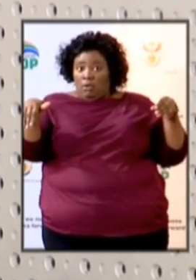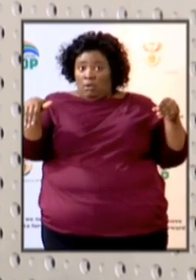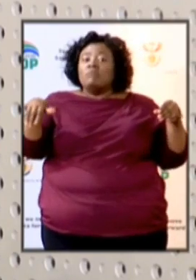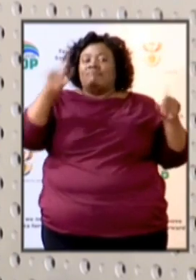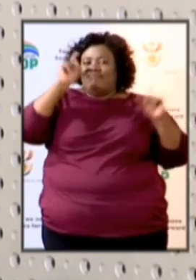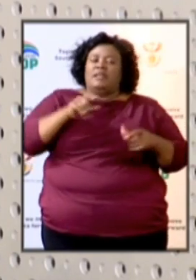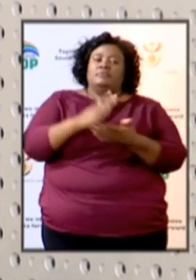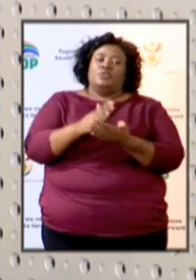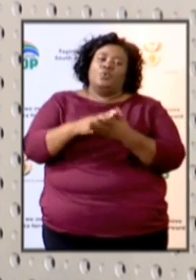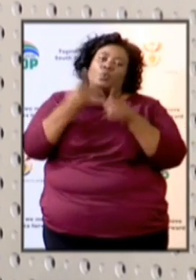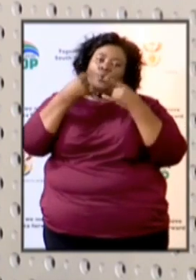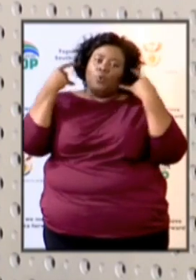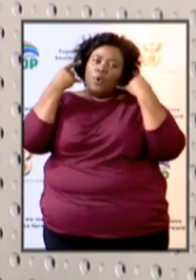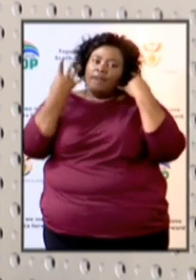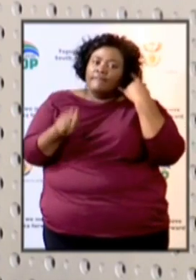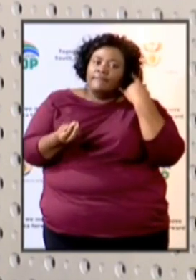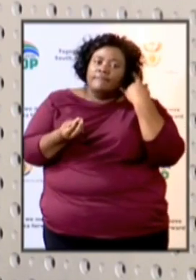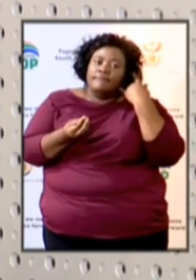ngaphandle.